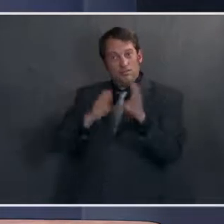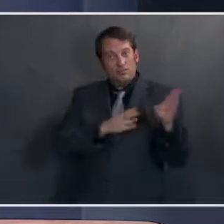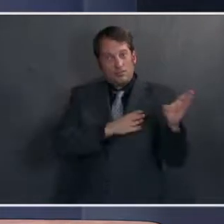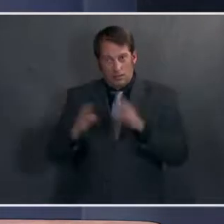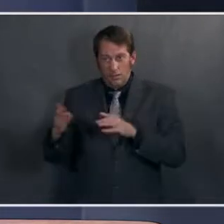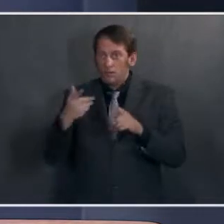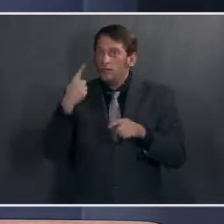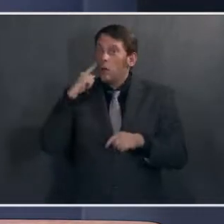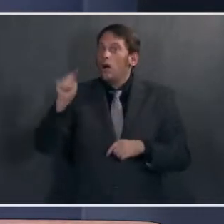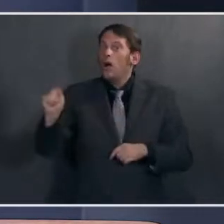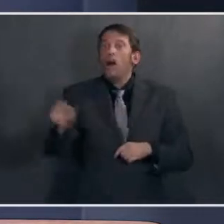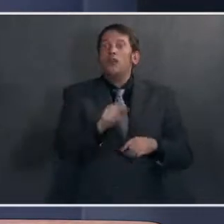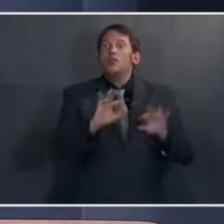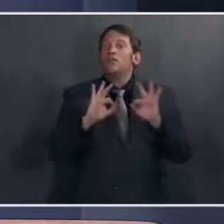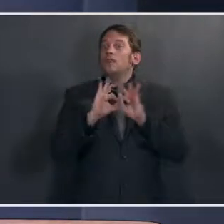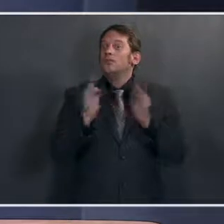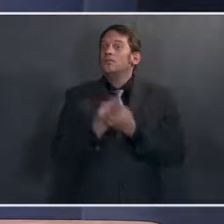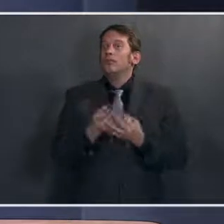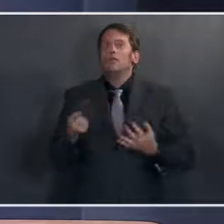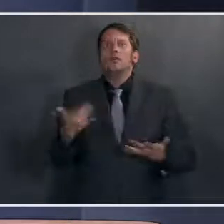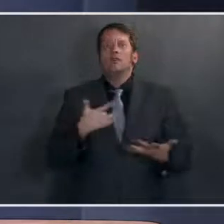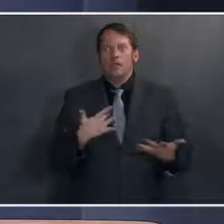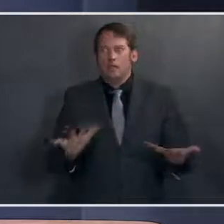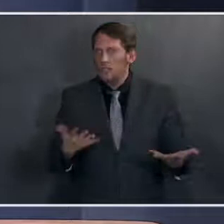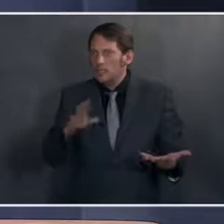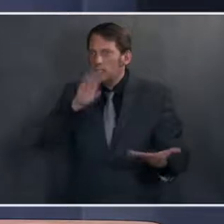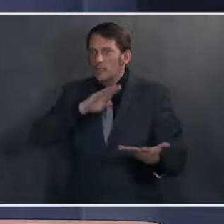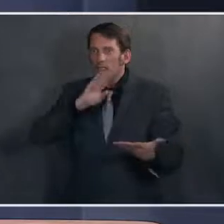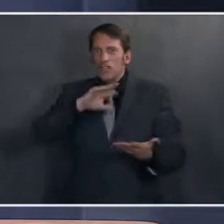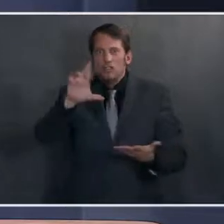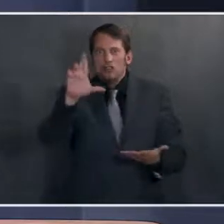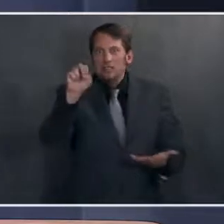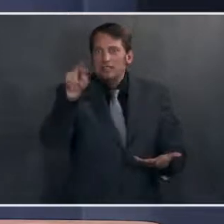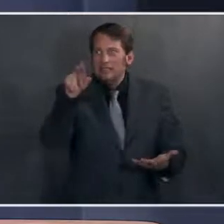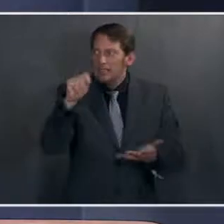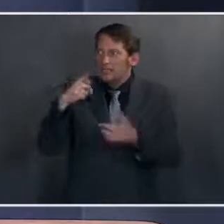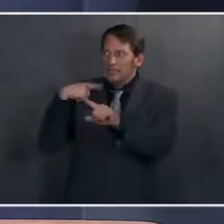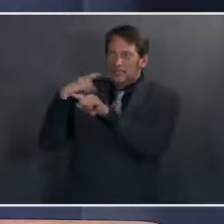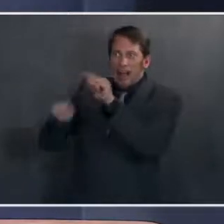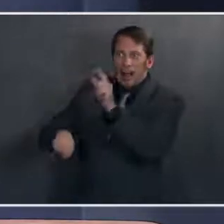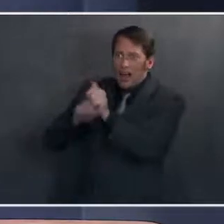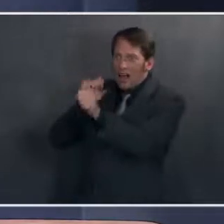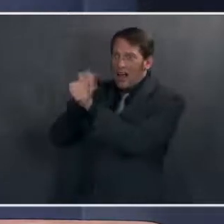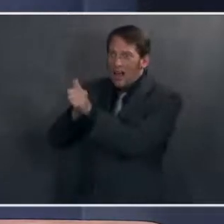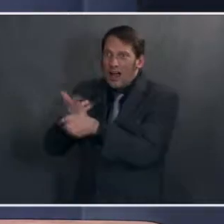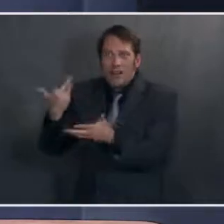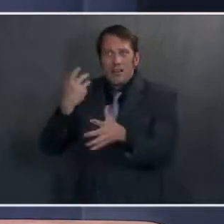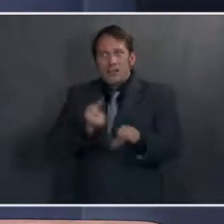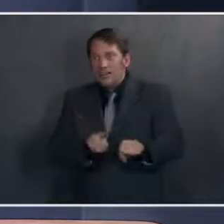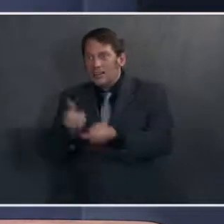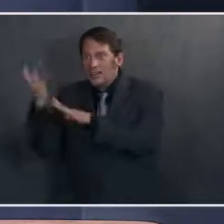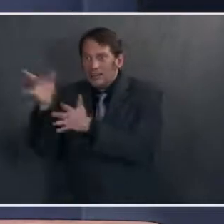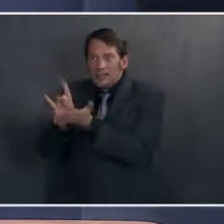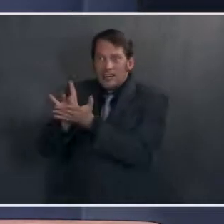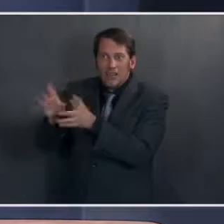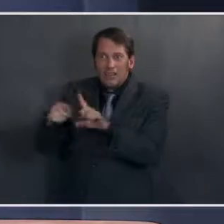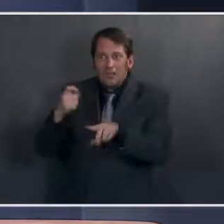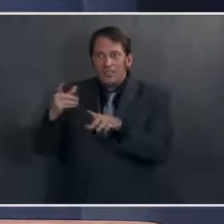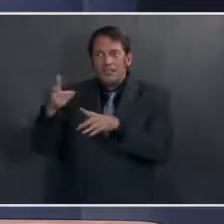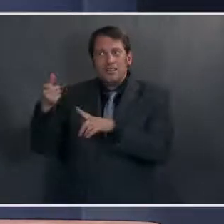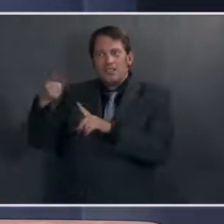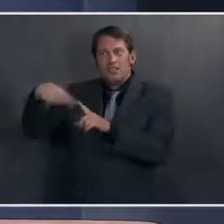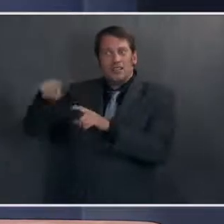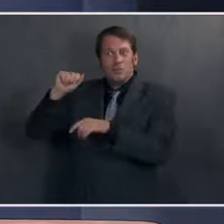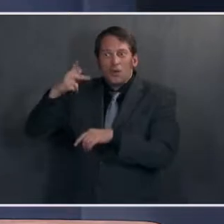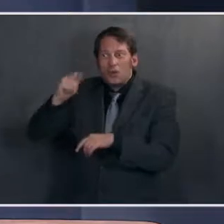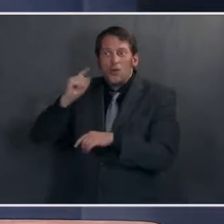potential eviction. Their plan wouldn't offer any support to these families. The president's plan would provide targeted, immediate relief to